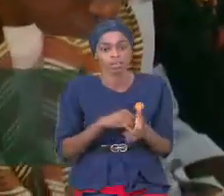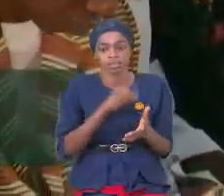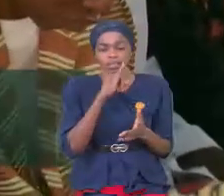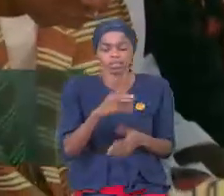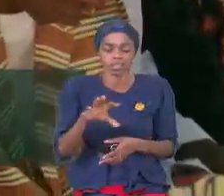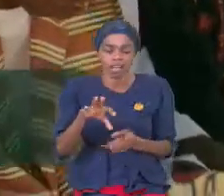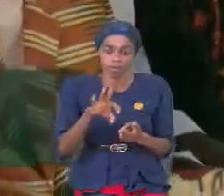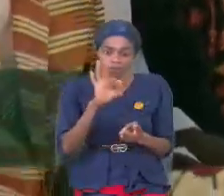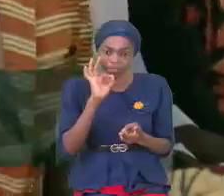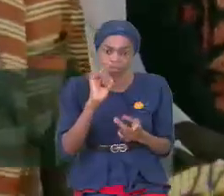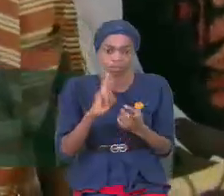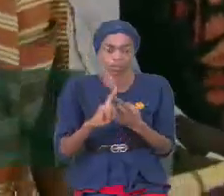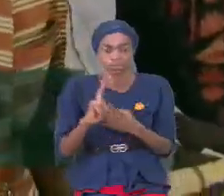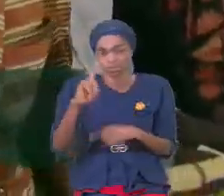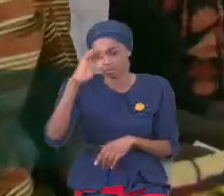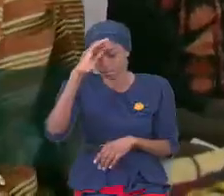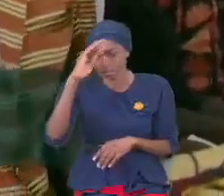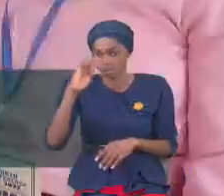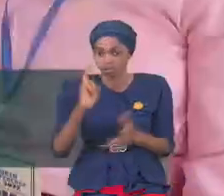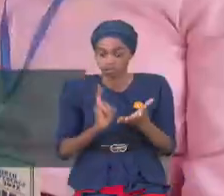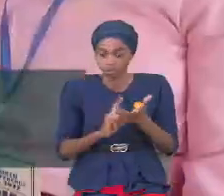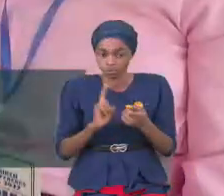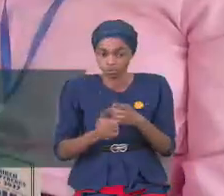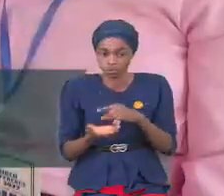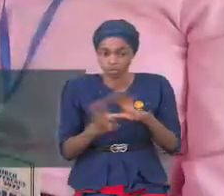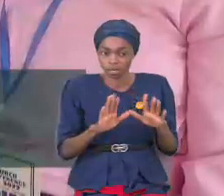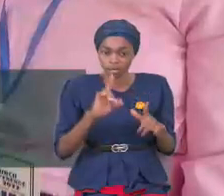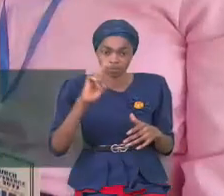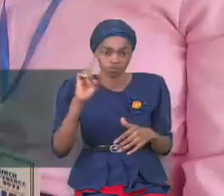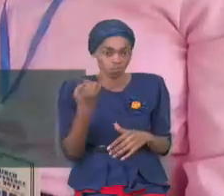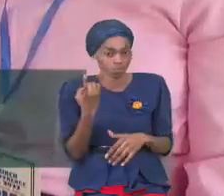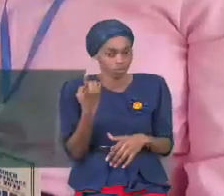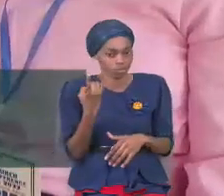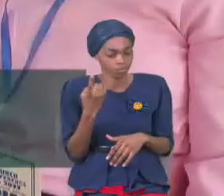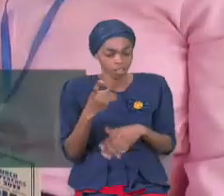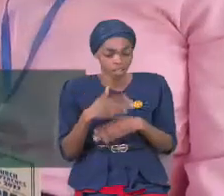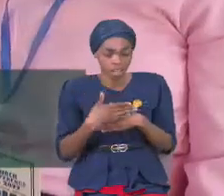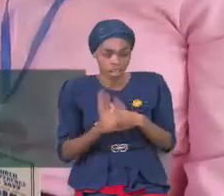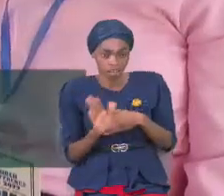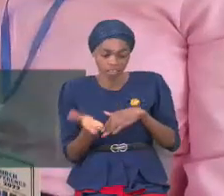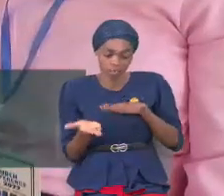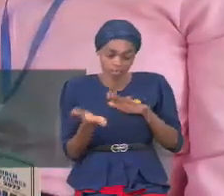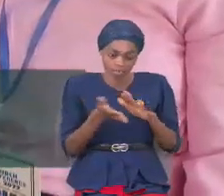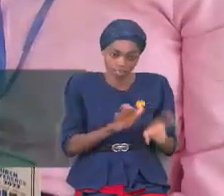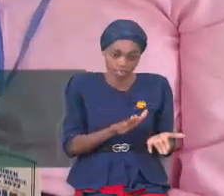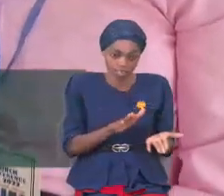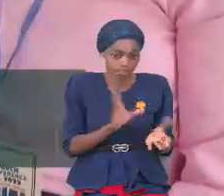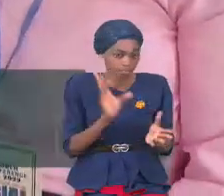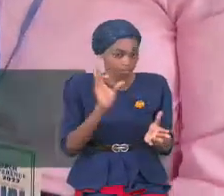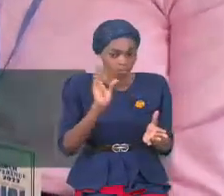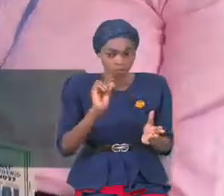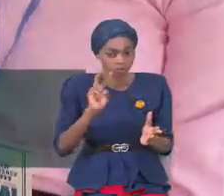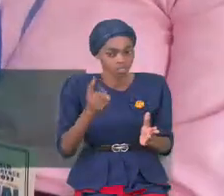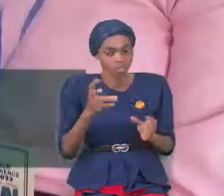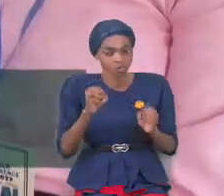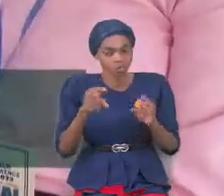but after this, not a second chance. After this, not a second privilege. After this, not a second